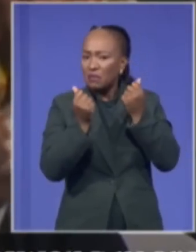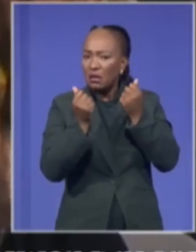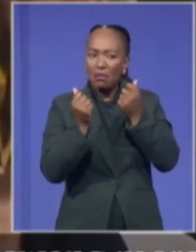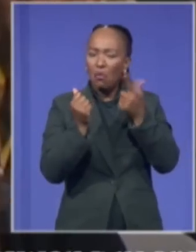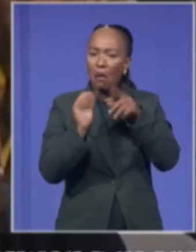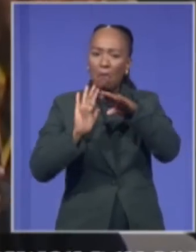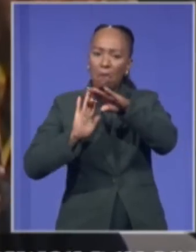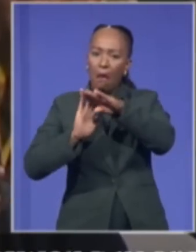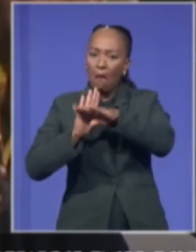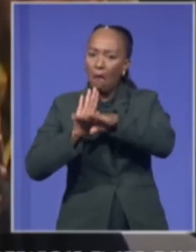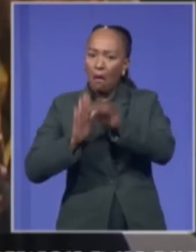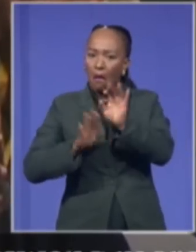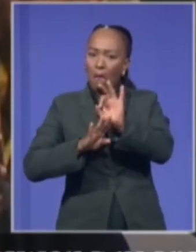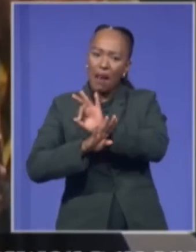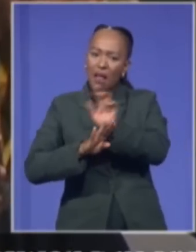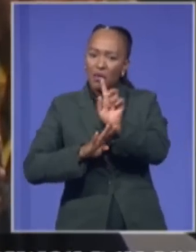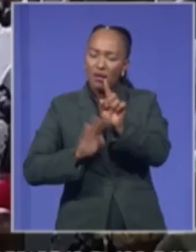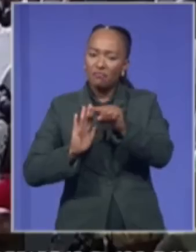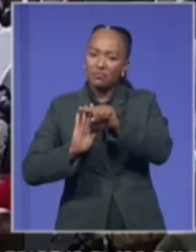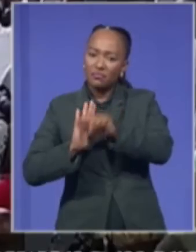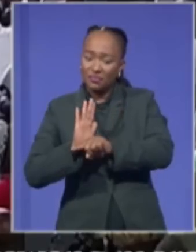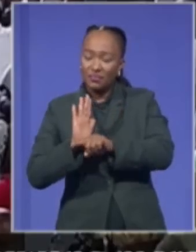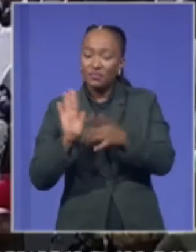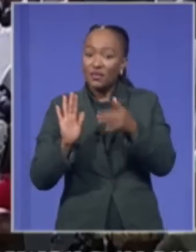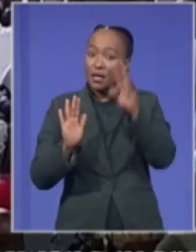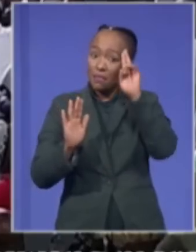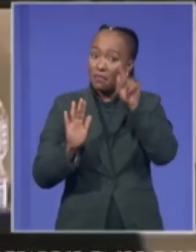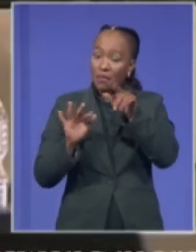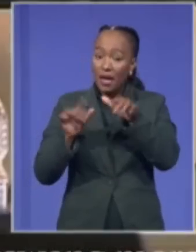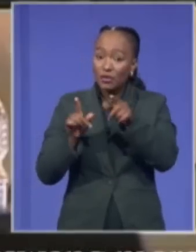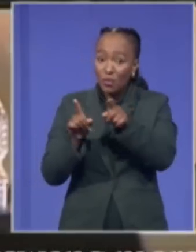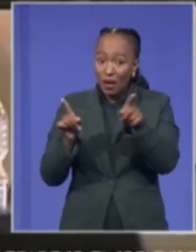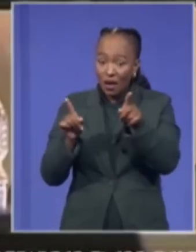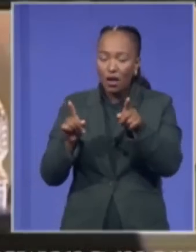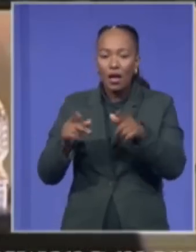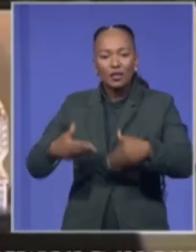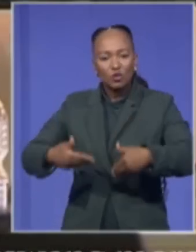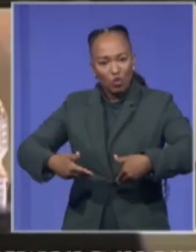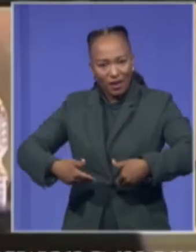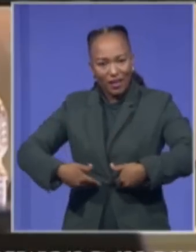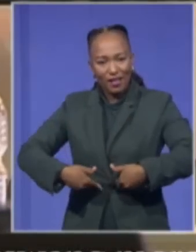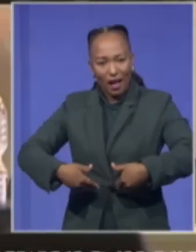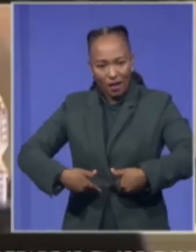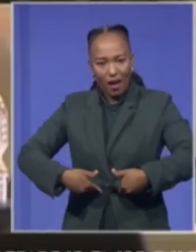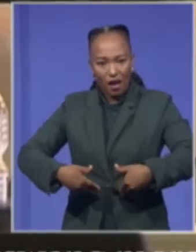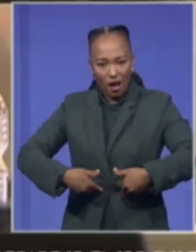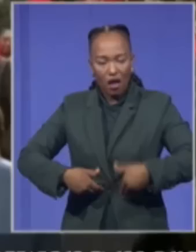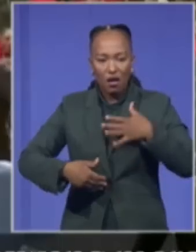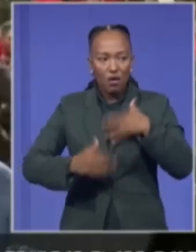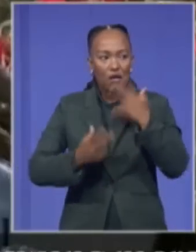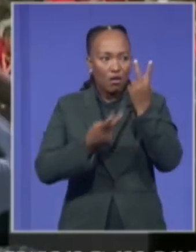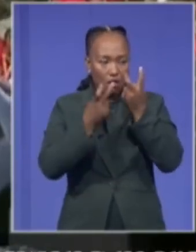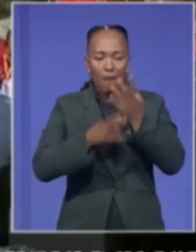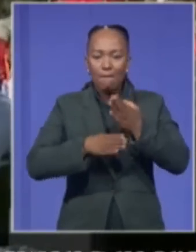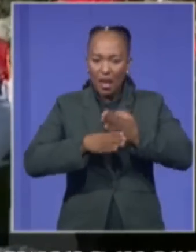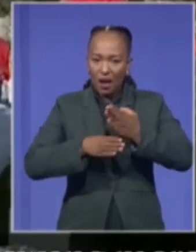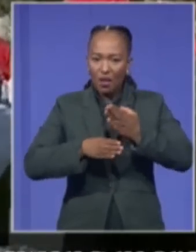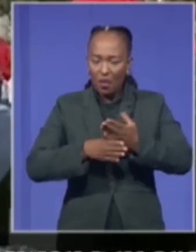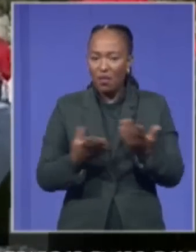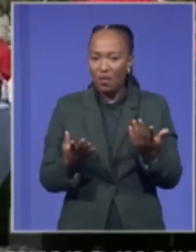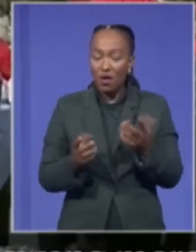o gopole gore setšhaba se re bolela ka setšhaba se se tshwereng ke tlala re bolela ka setšhaba se leng gore se nyaka mebereko so